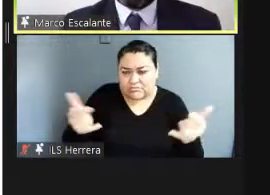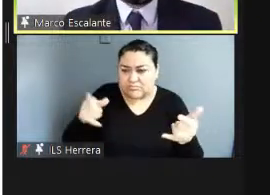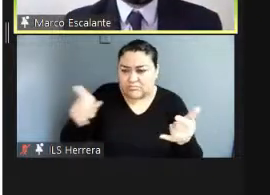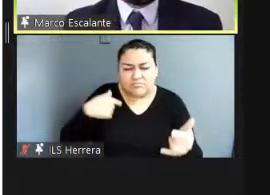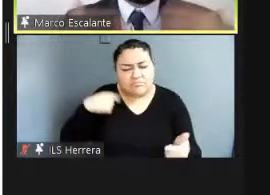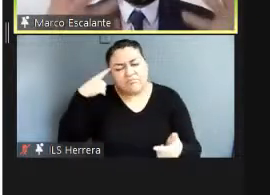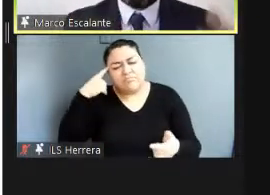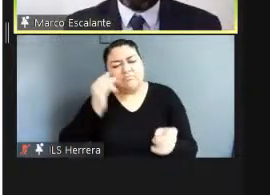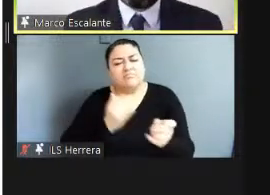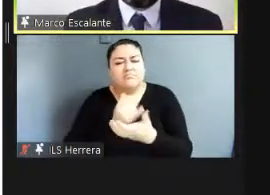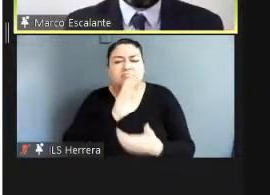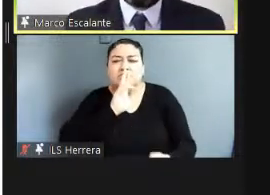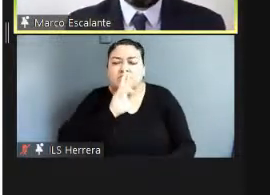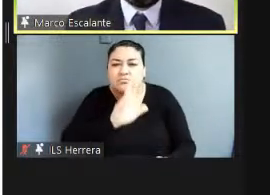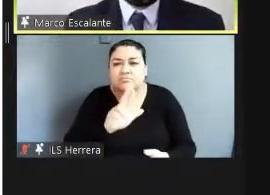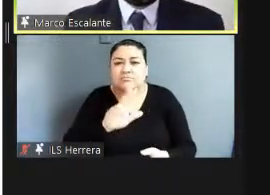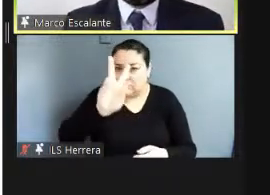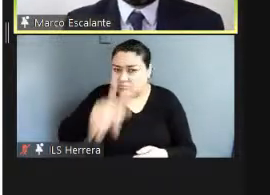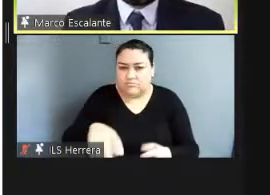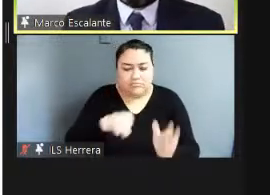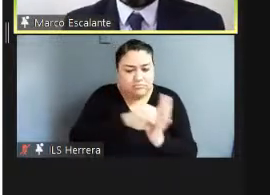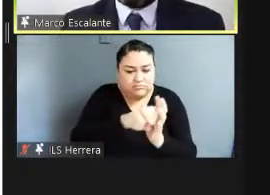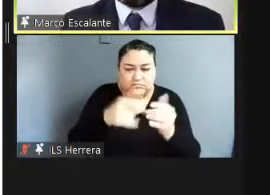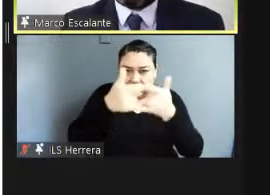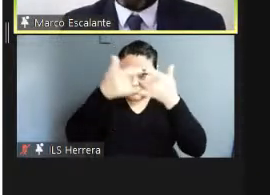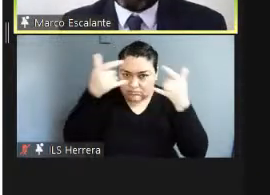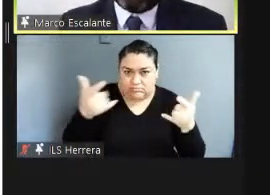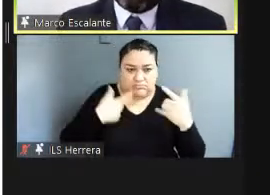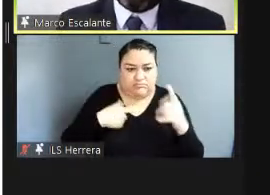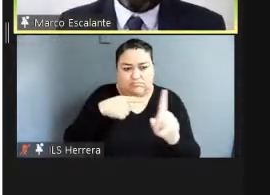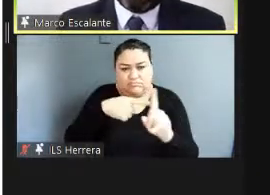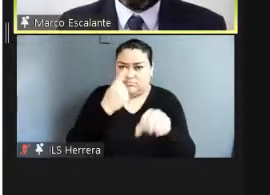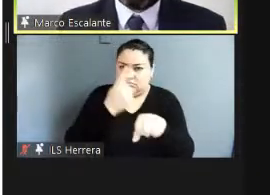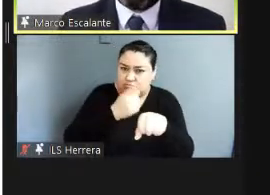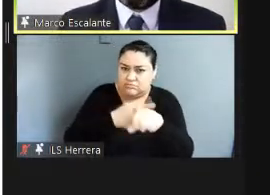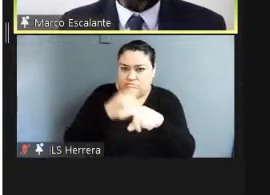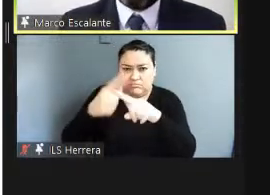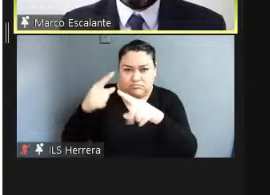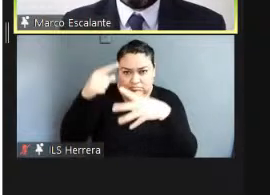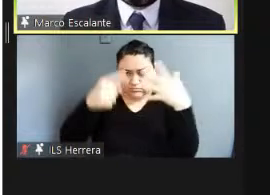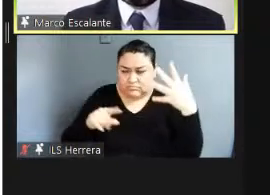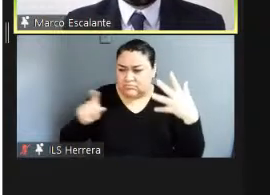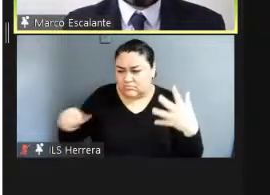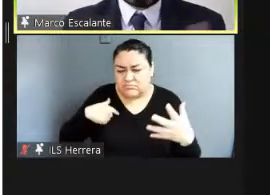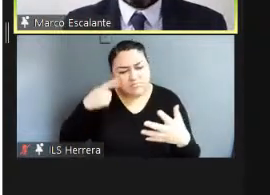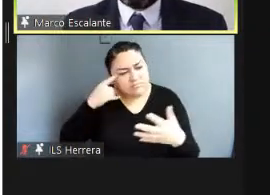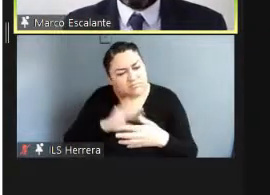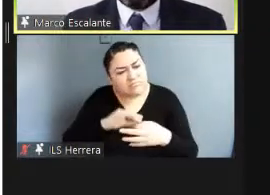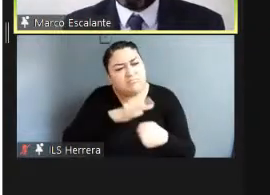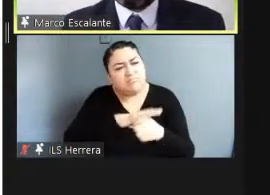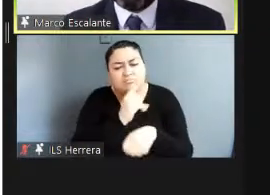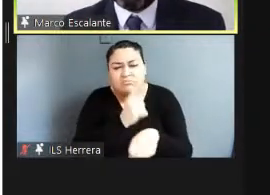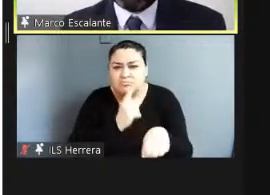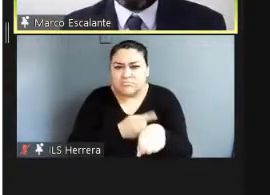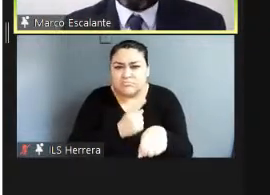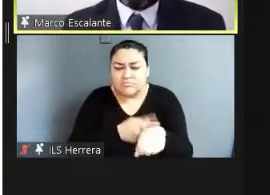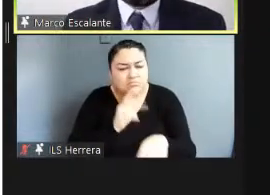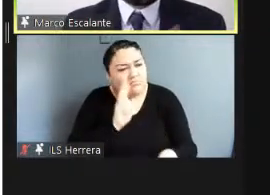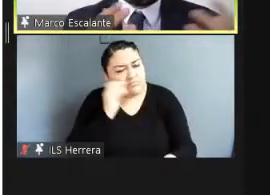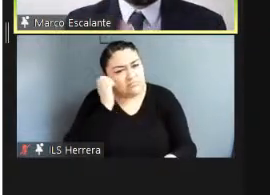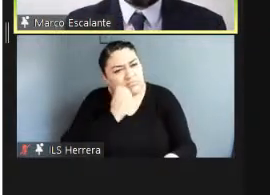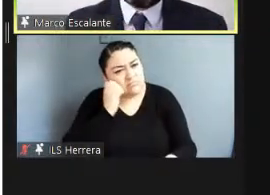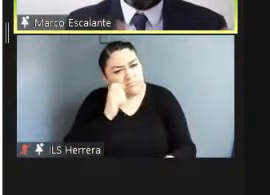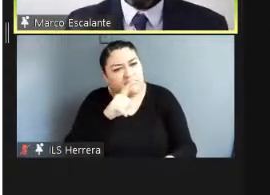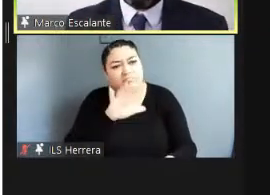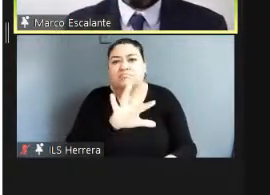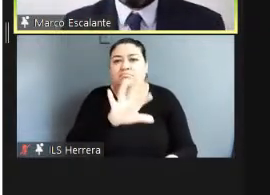students, not only asking them to memorize things, but sharing with them clinical cases and seeing how they address them.